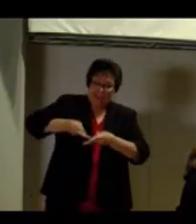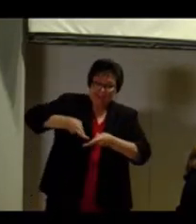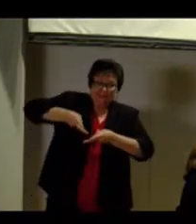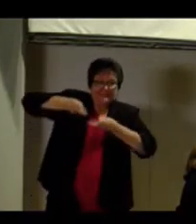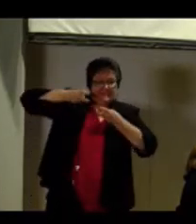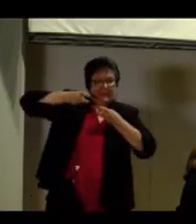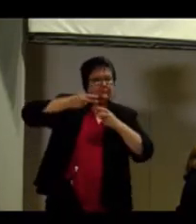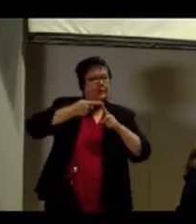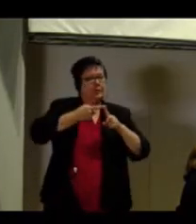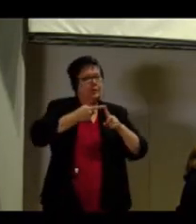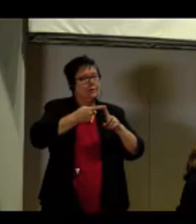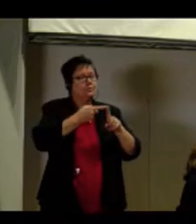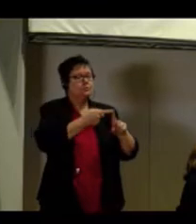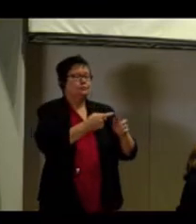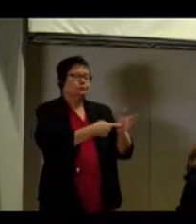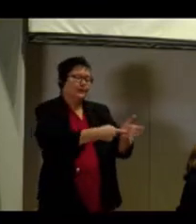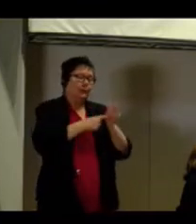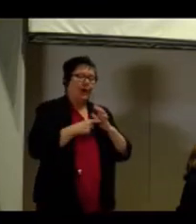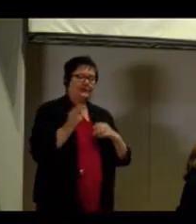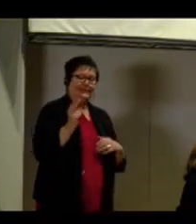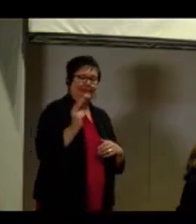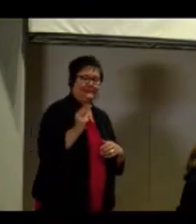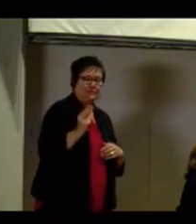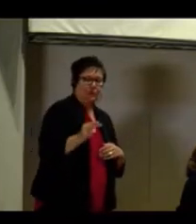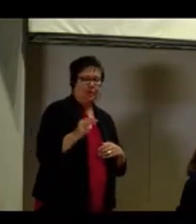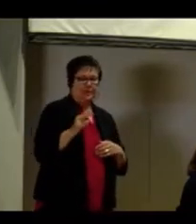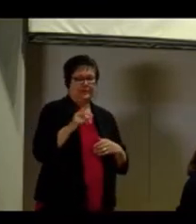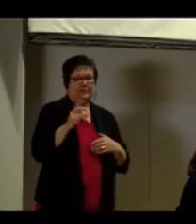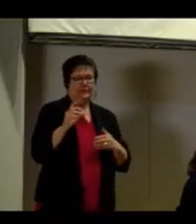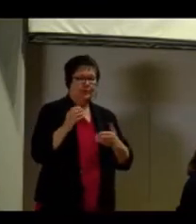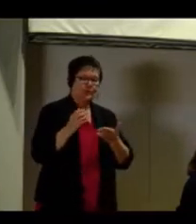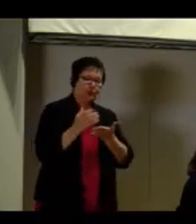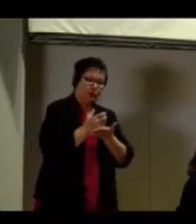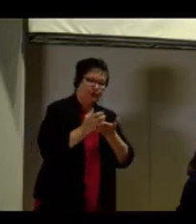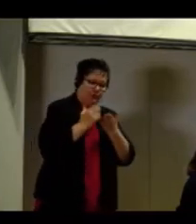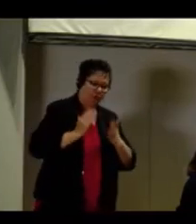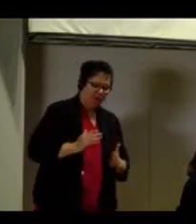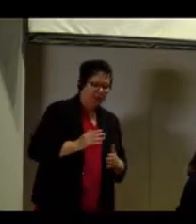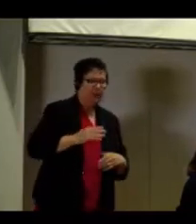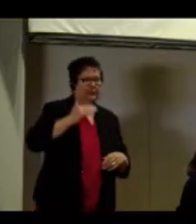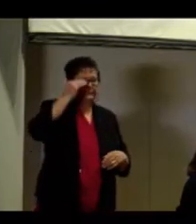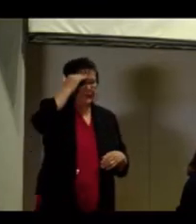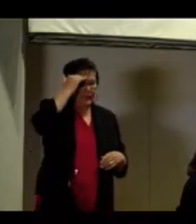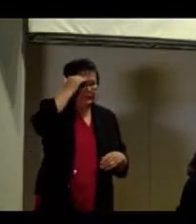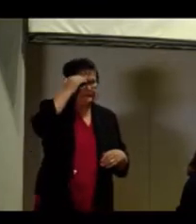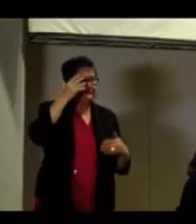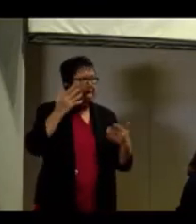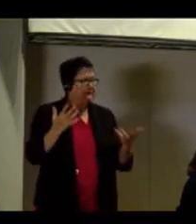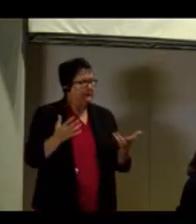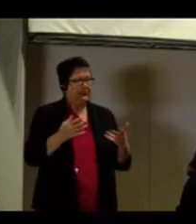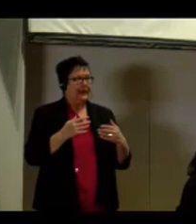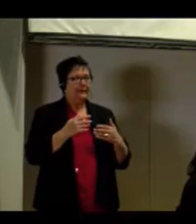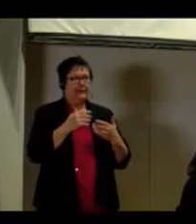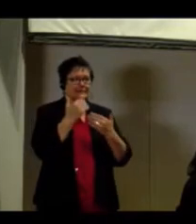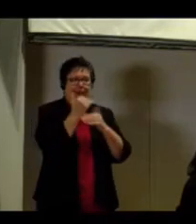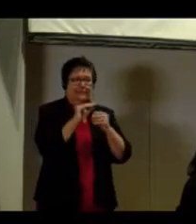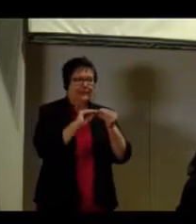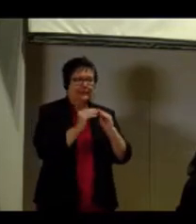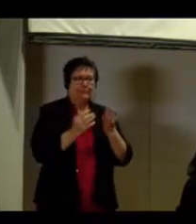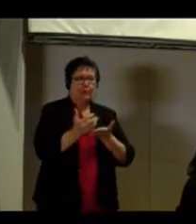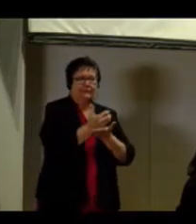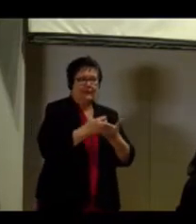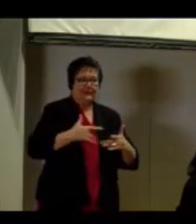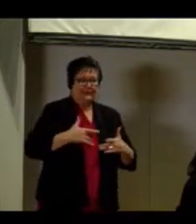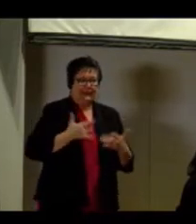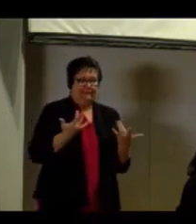requires historic curatorial knowledge, but I think a lot of that could be, there is a limited number of collecting events, even though there may seem